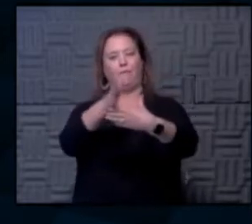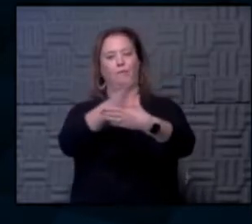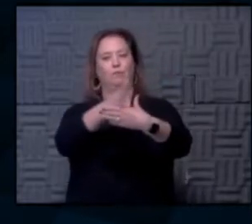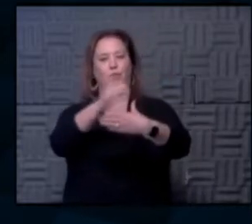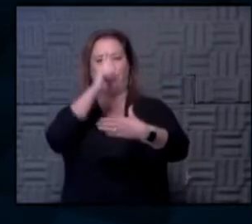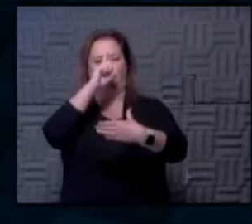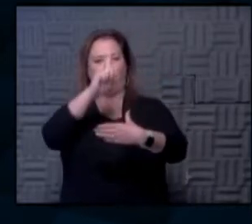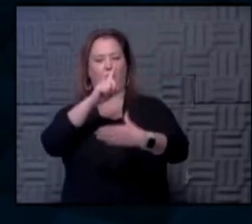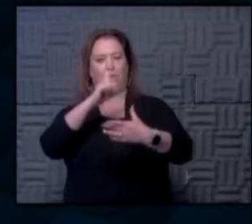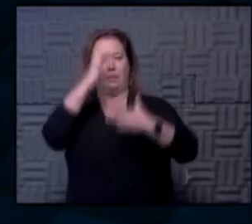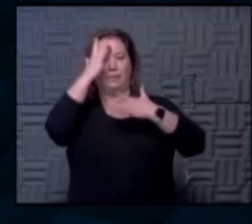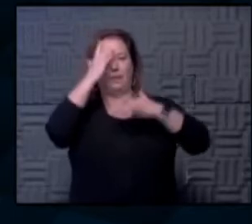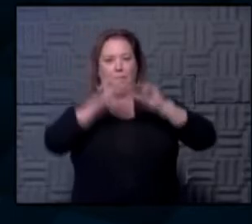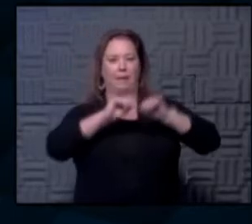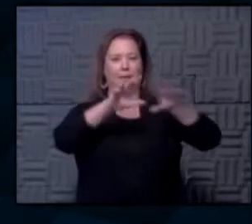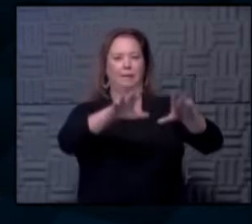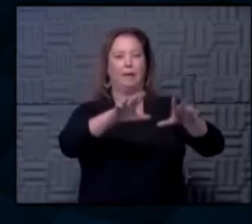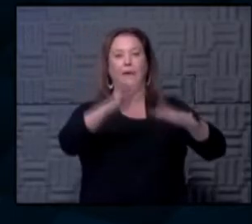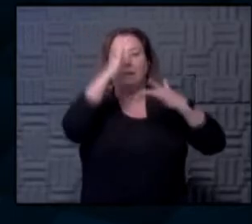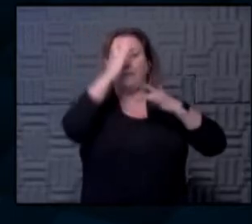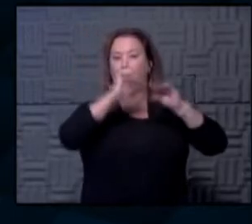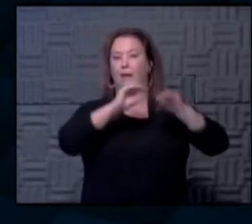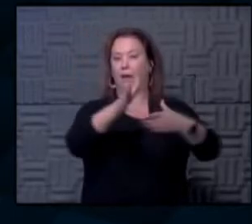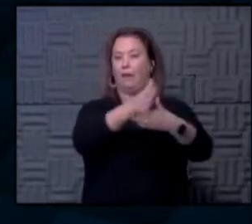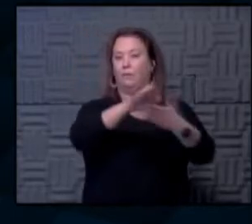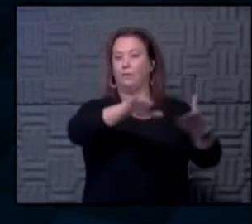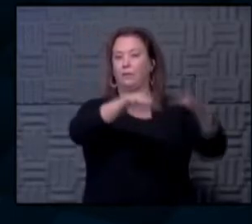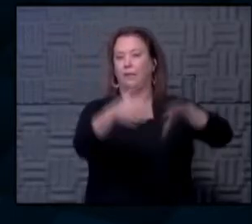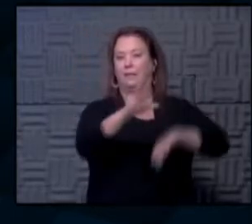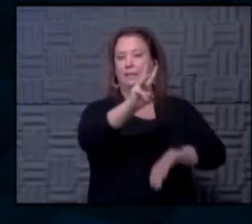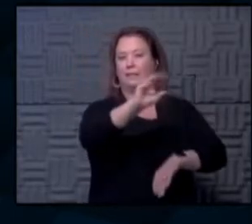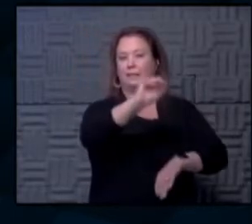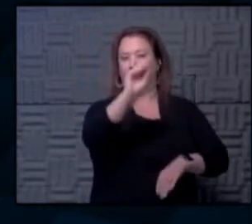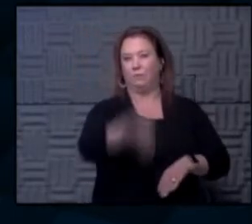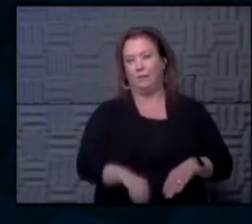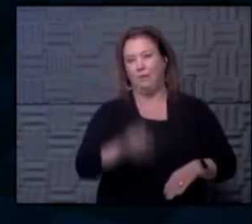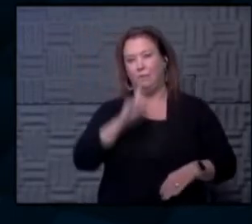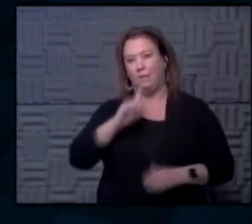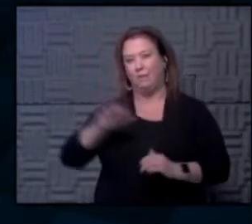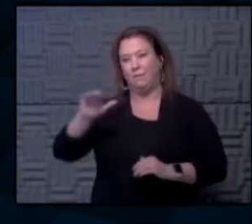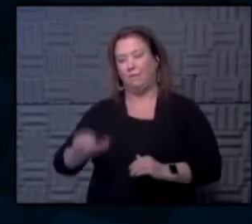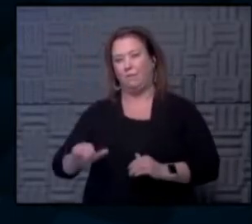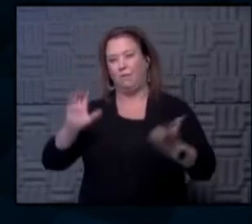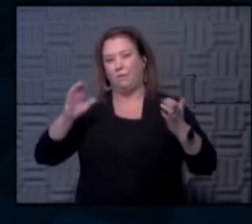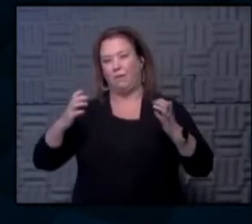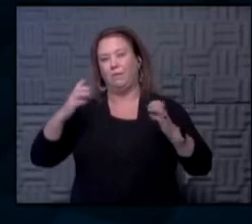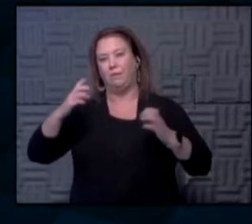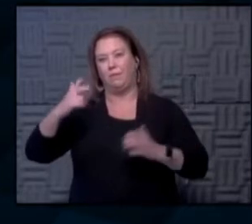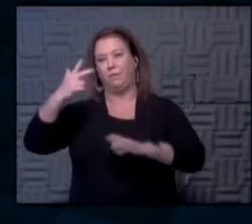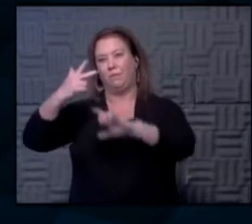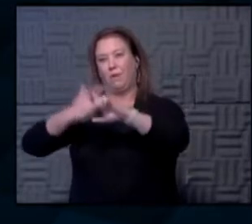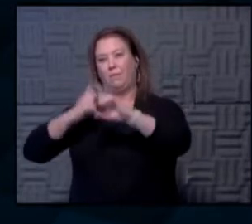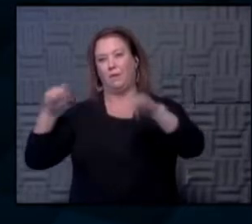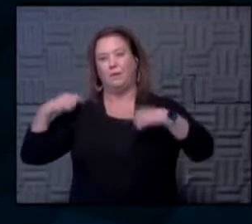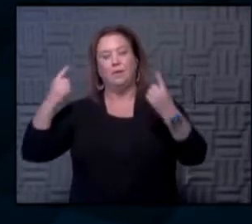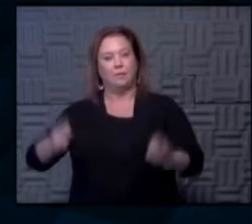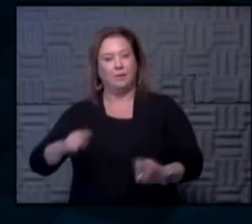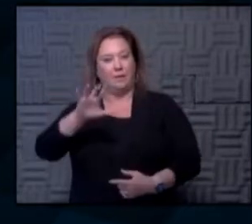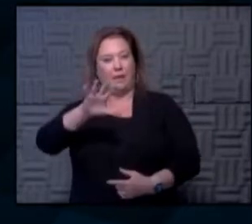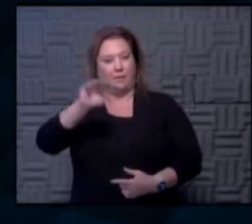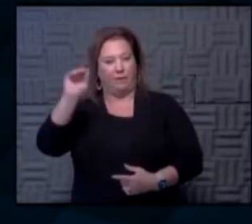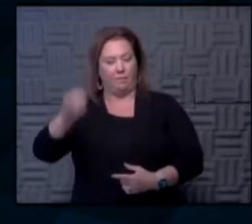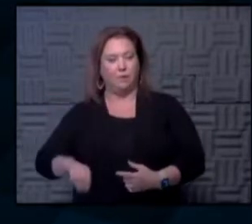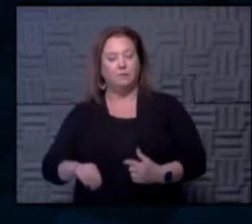the entire pandemic, which is about 6%, and lower than the last 3 months, which is about 5%. So more people